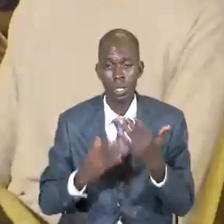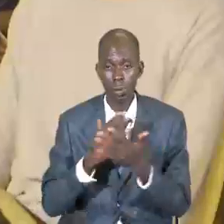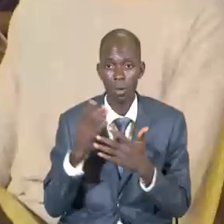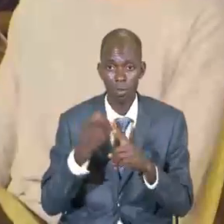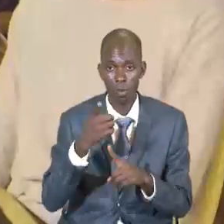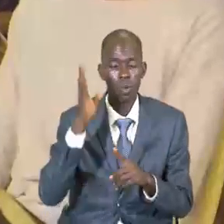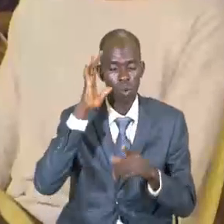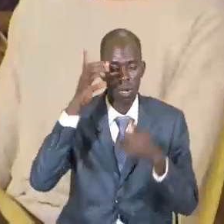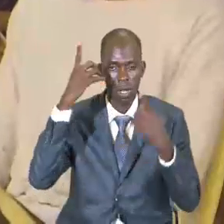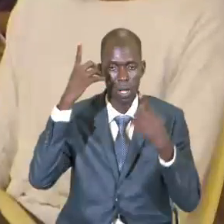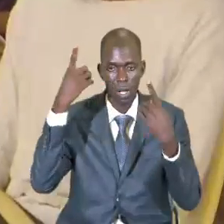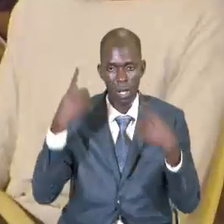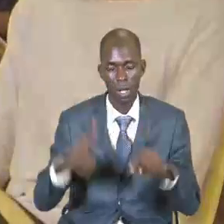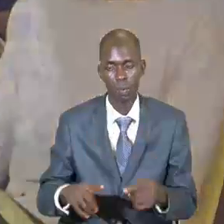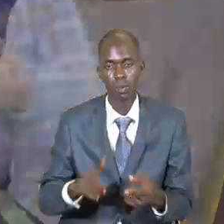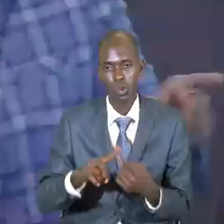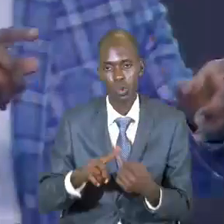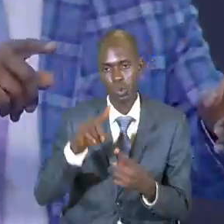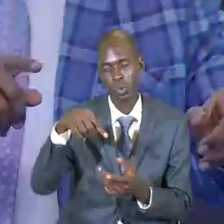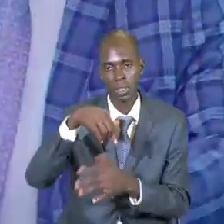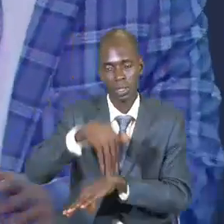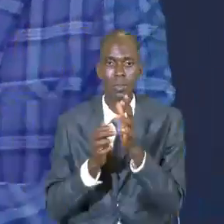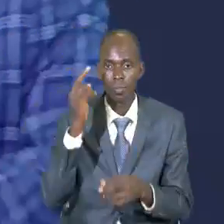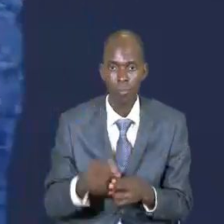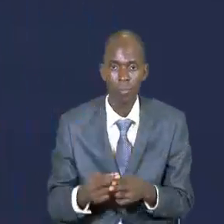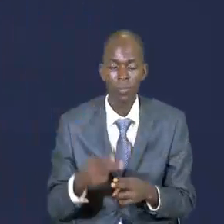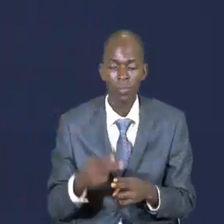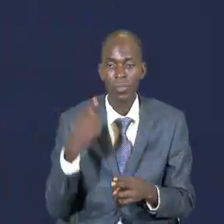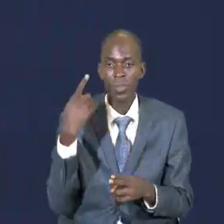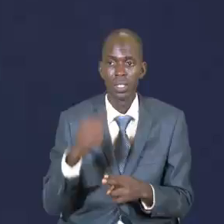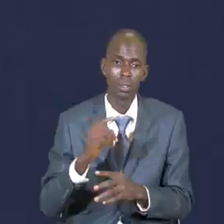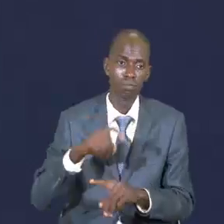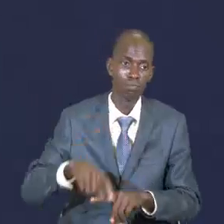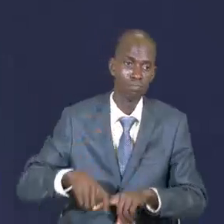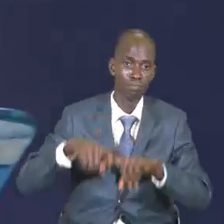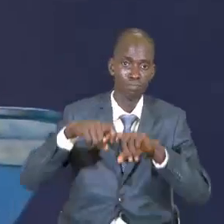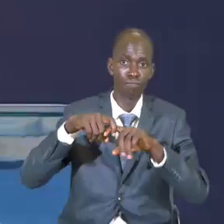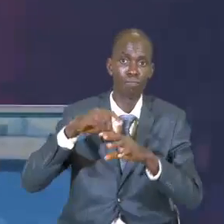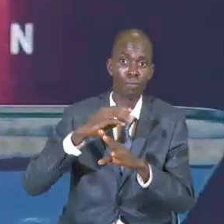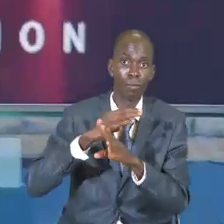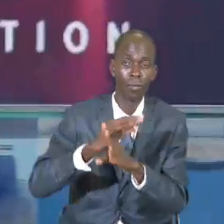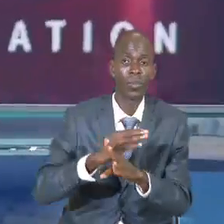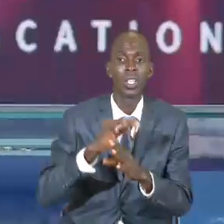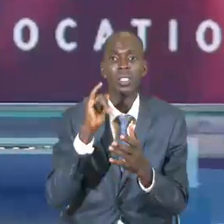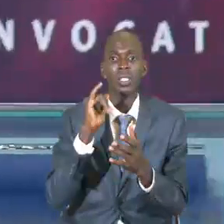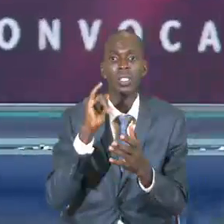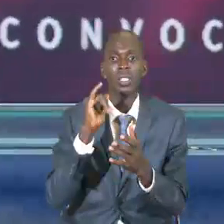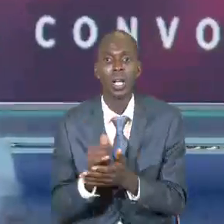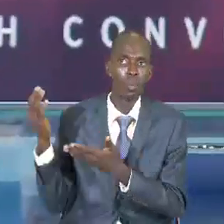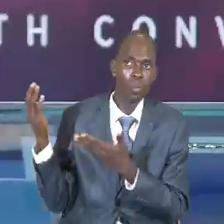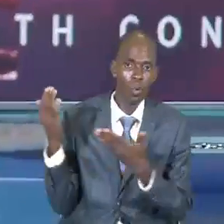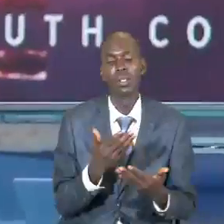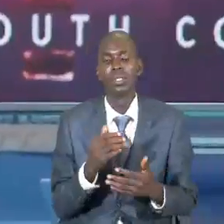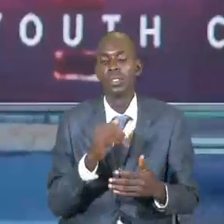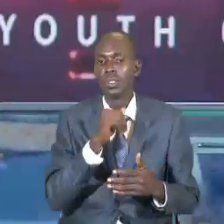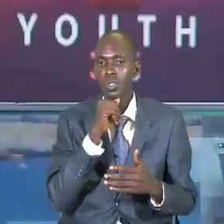The interruption that brought incurables their cure. And then number three, the